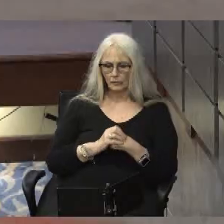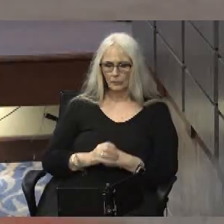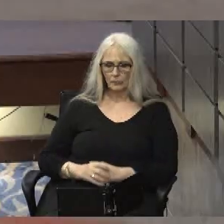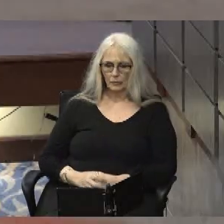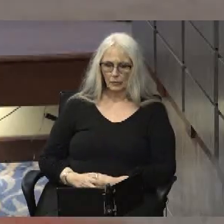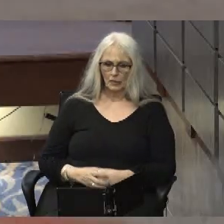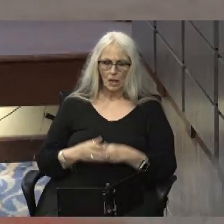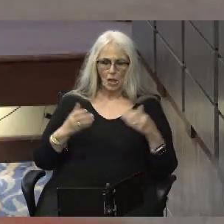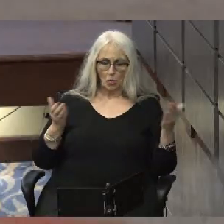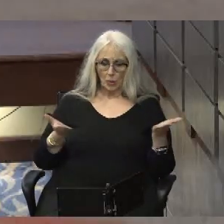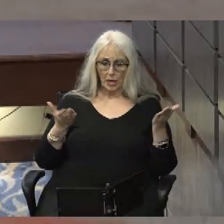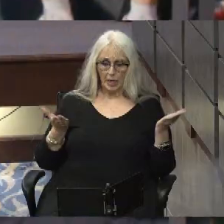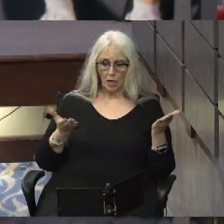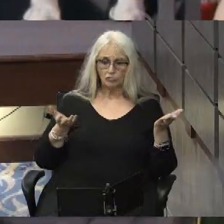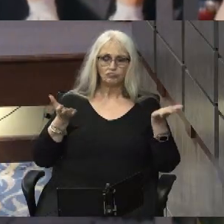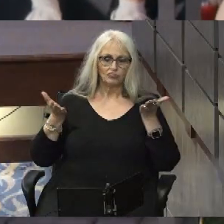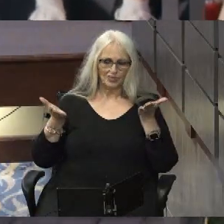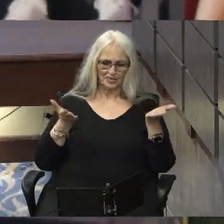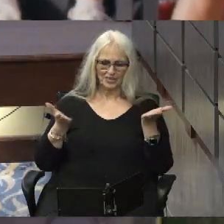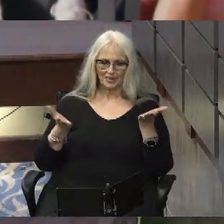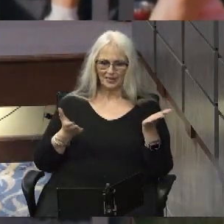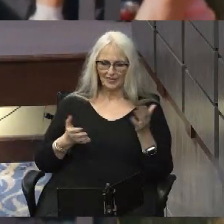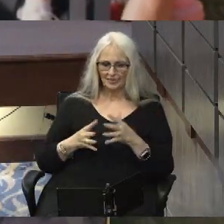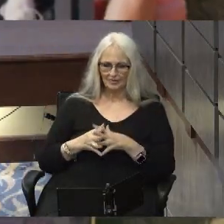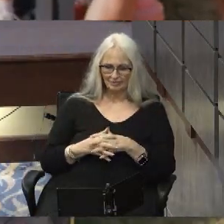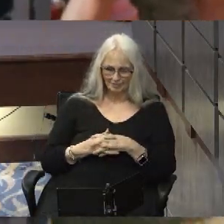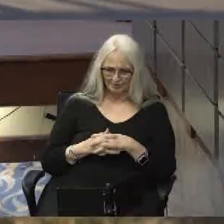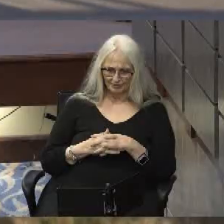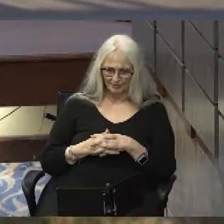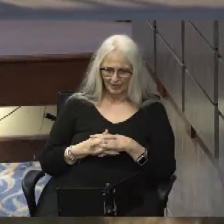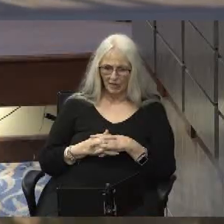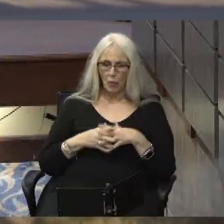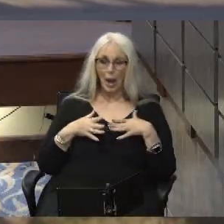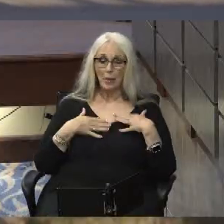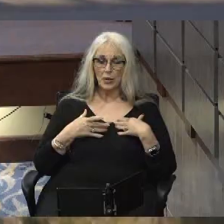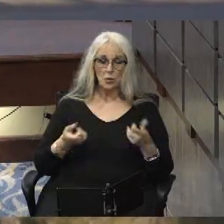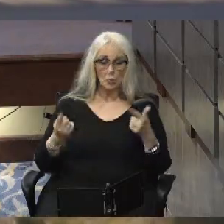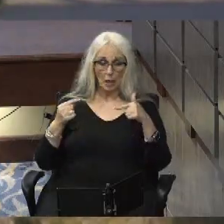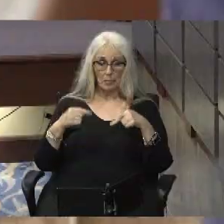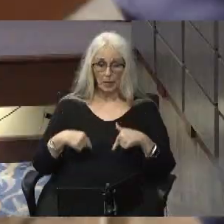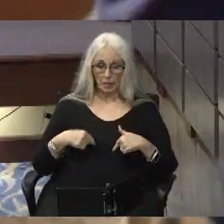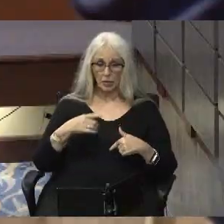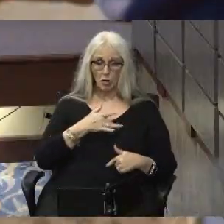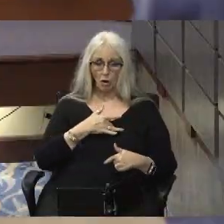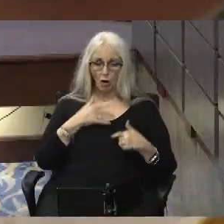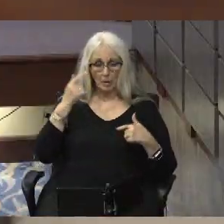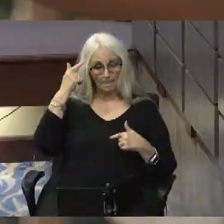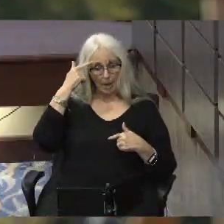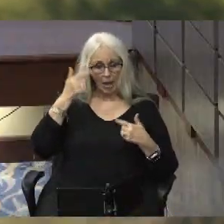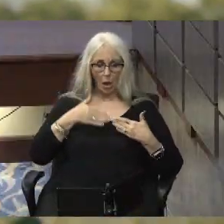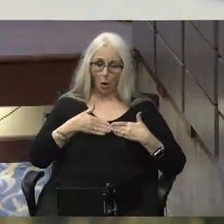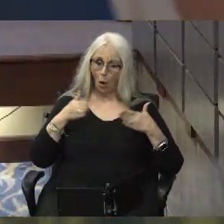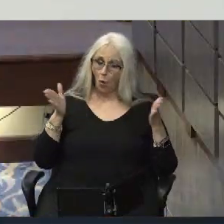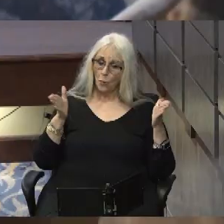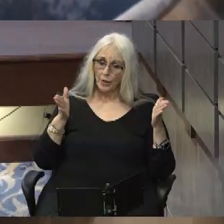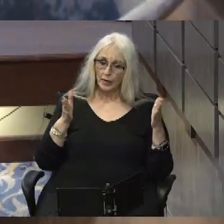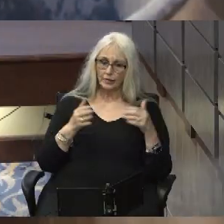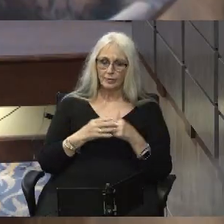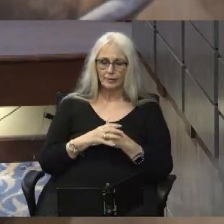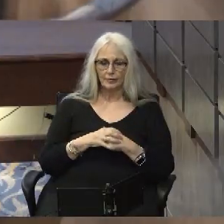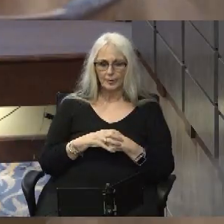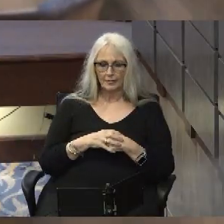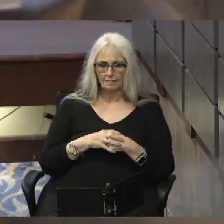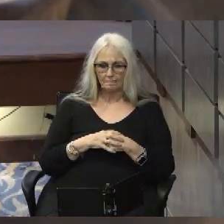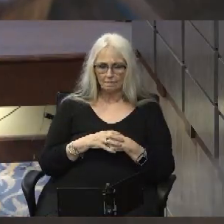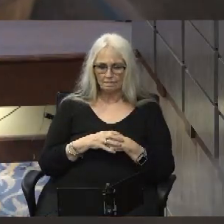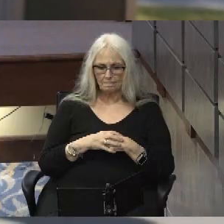We're here to serve. We really thank groups like you guys coming out here, opening your hearts and minds. Just experience the village today. That's your #1